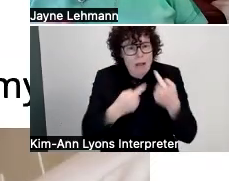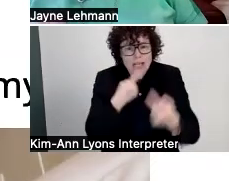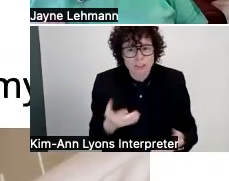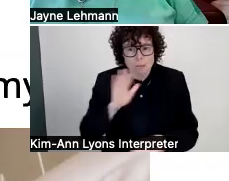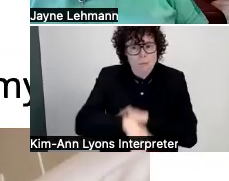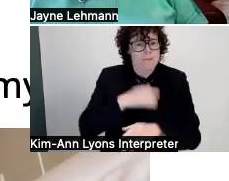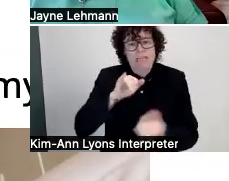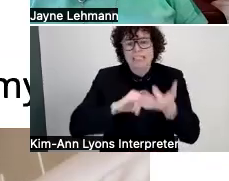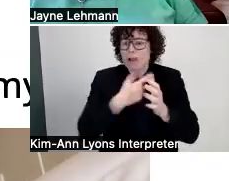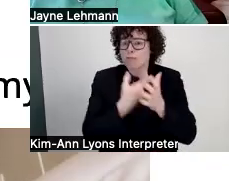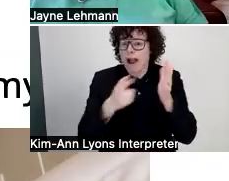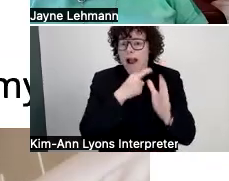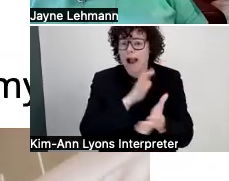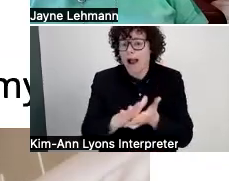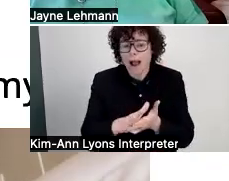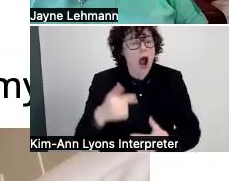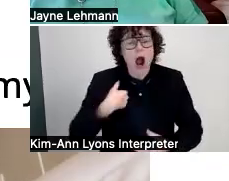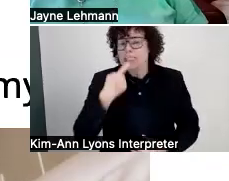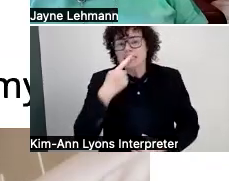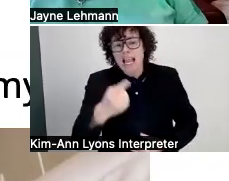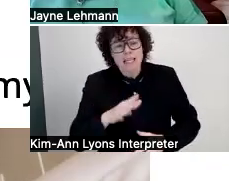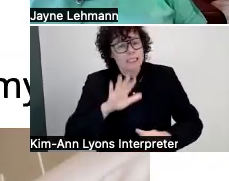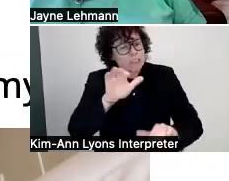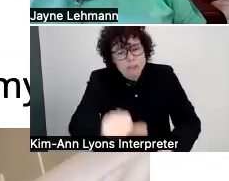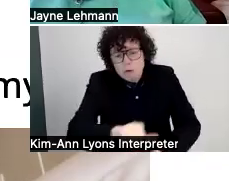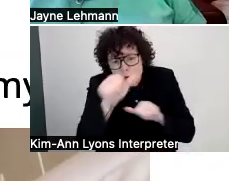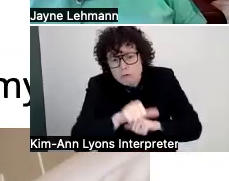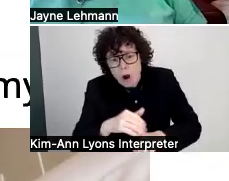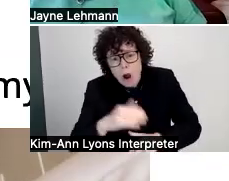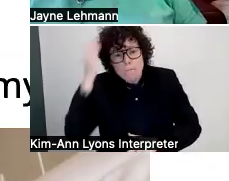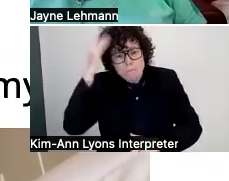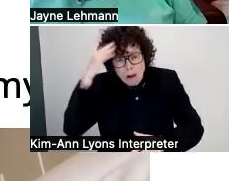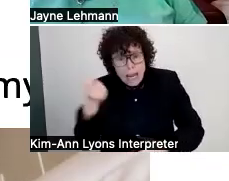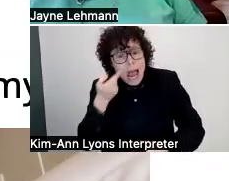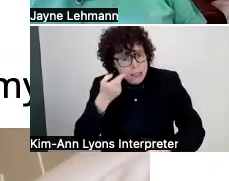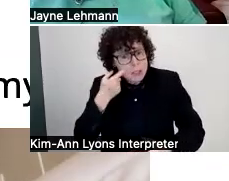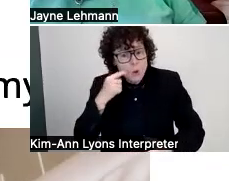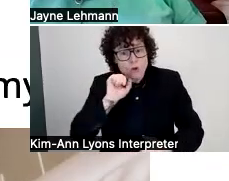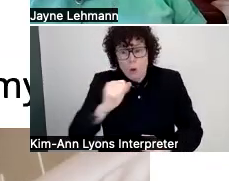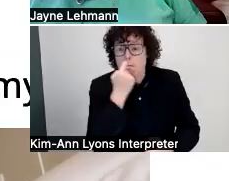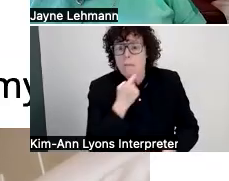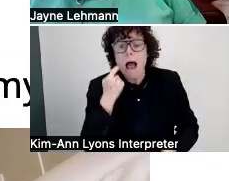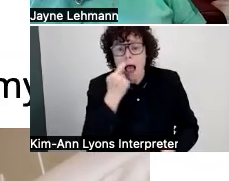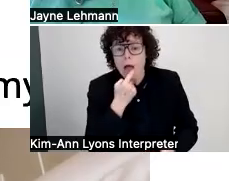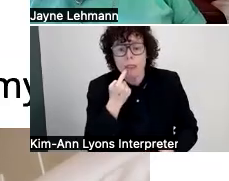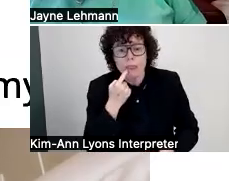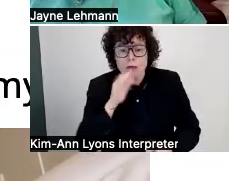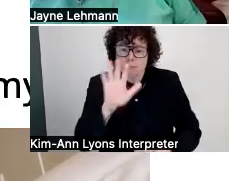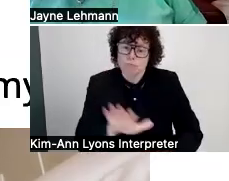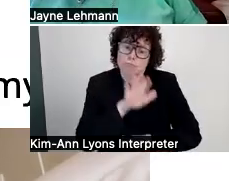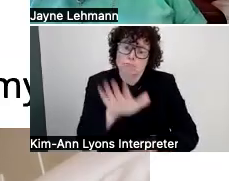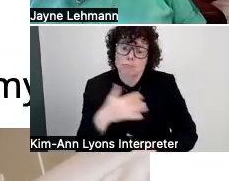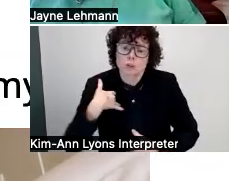that it's okay, darling. Mummy's seed in your mouth. Mummy can see that you've got a really sore mouth